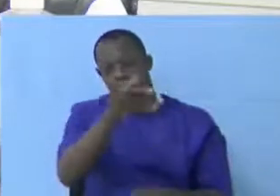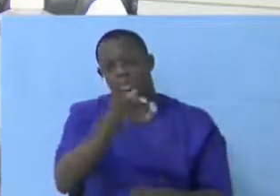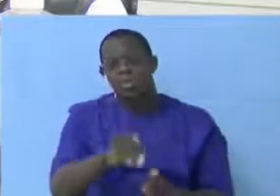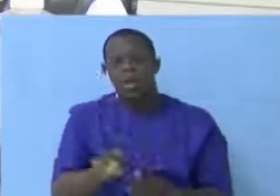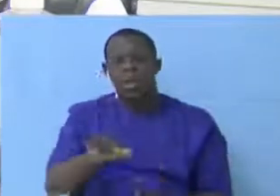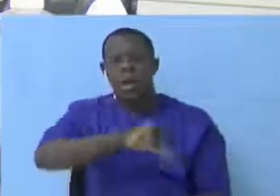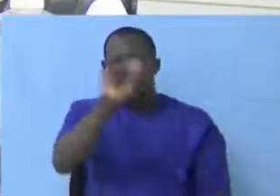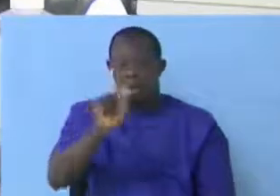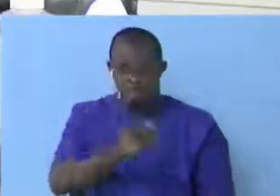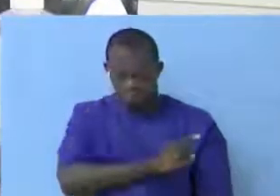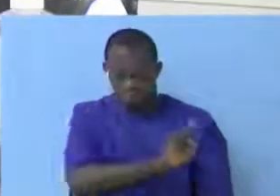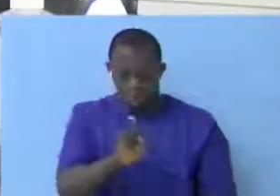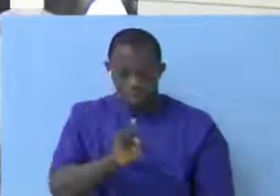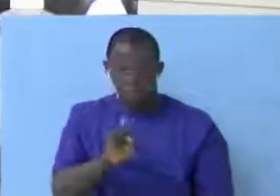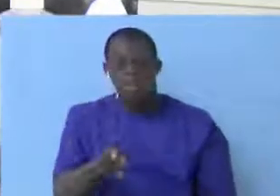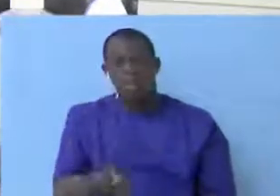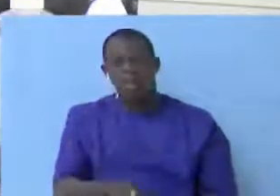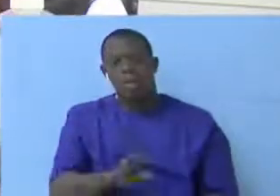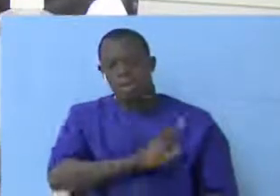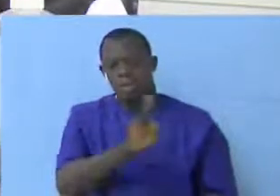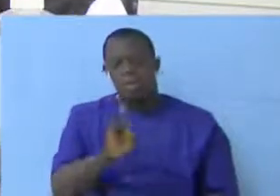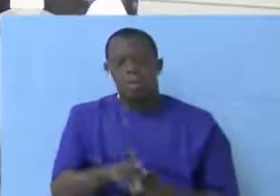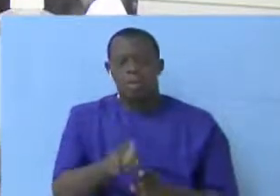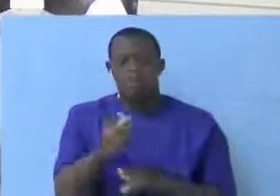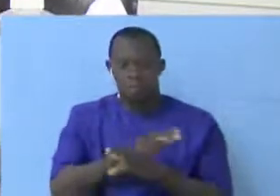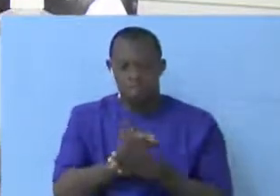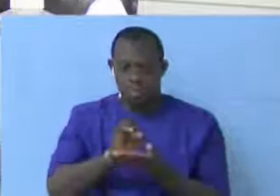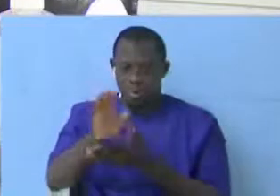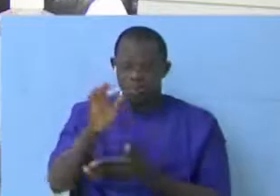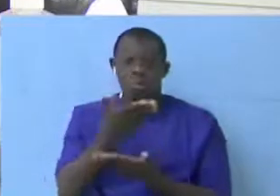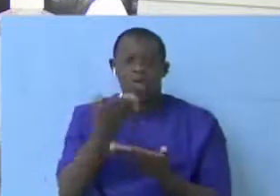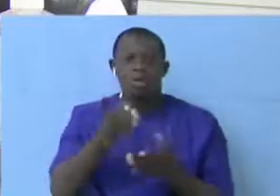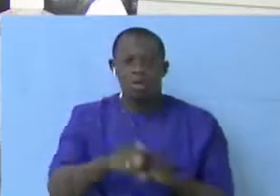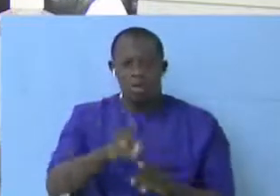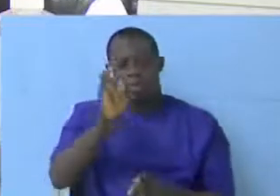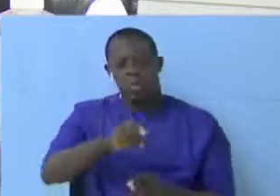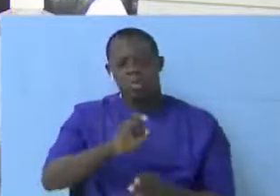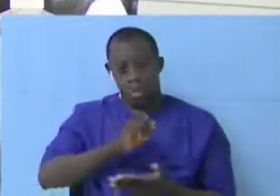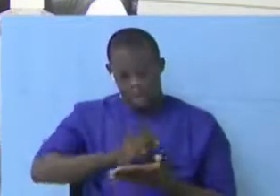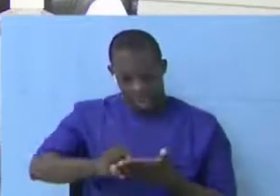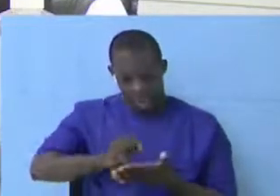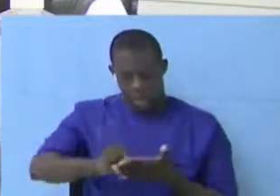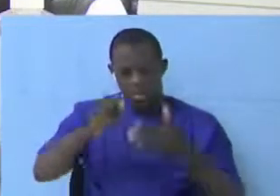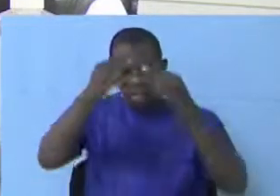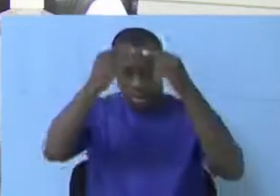And they took a the instruction was to take a statement from him.